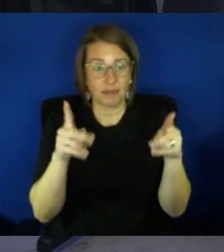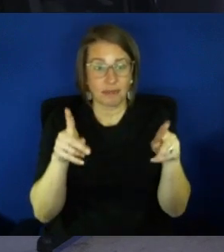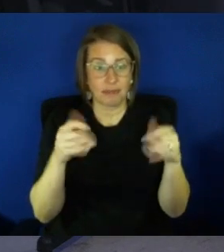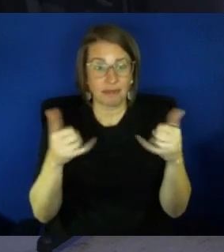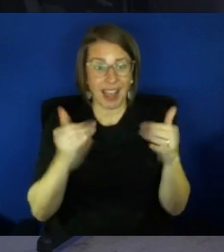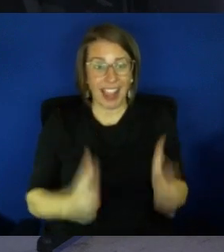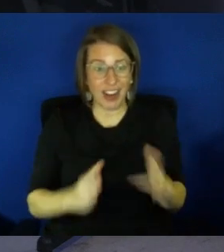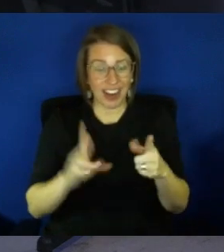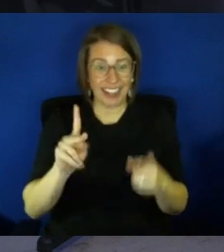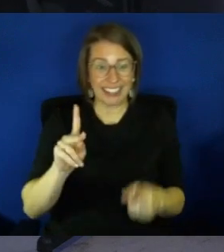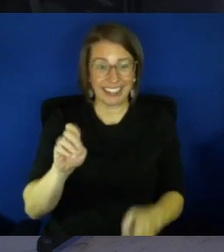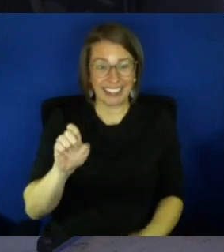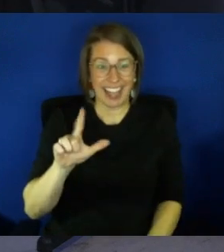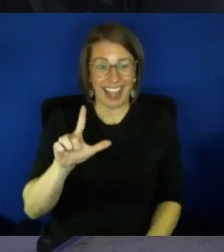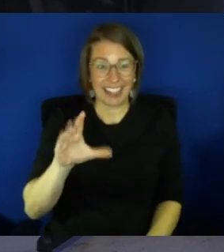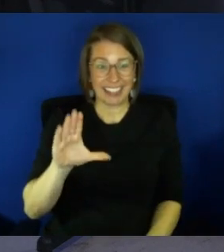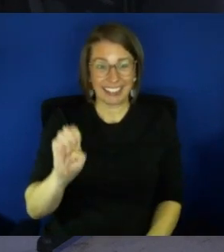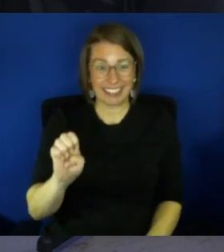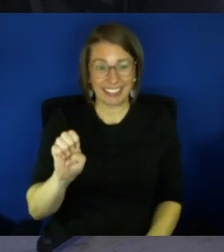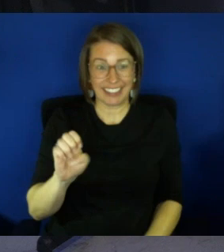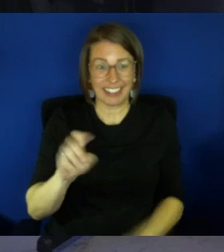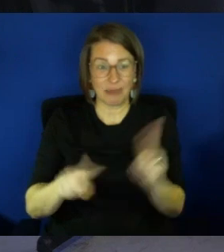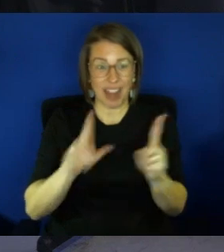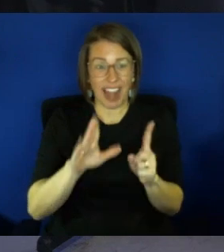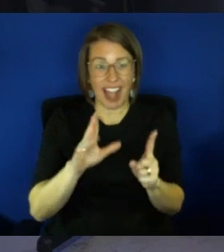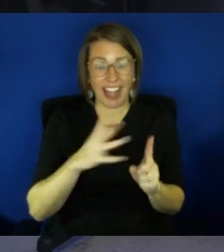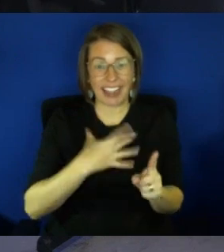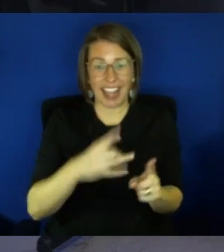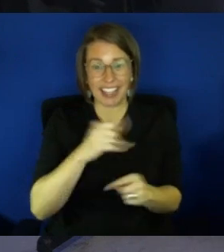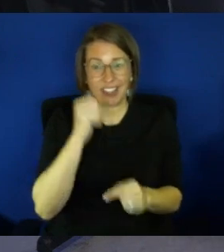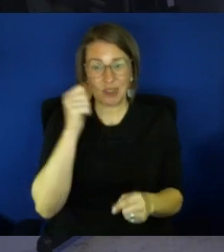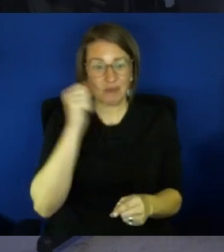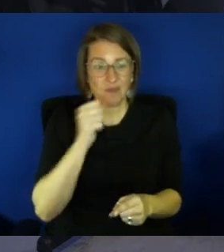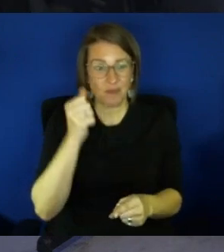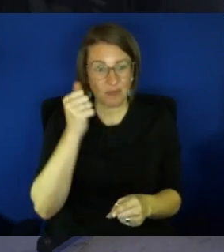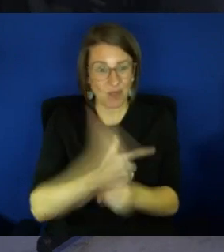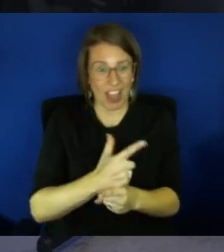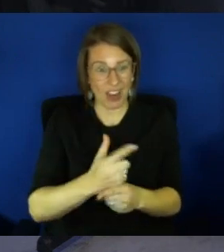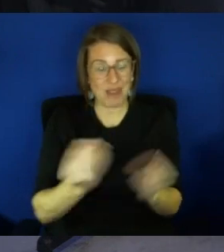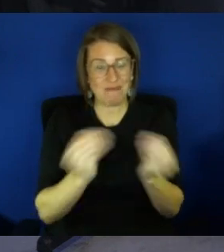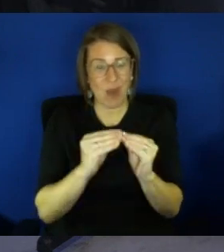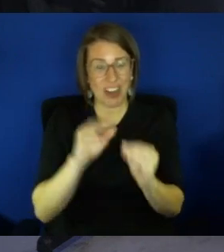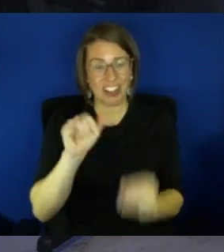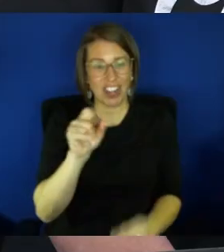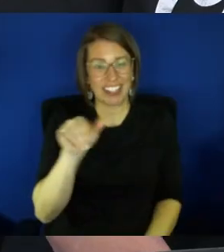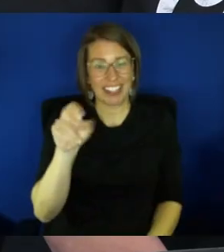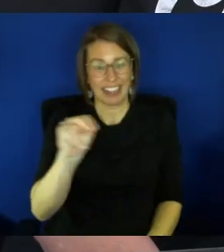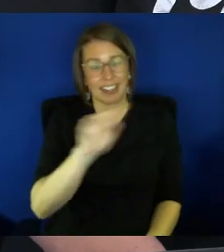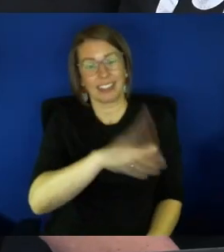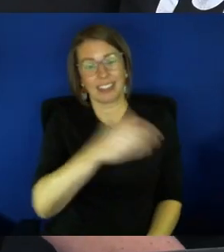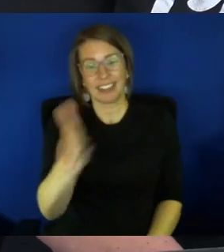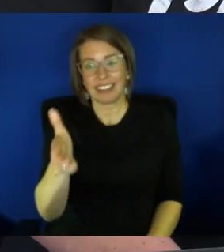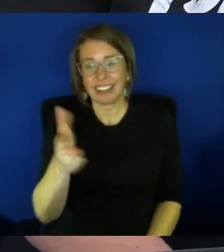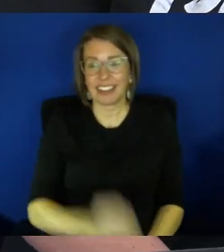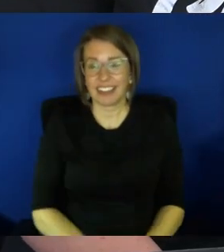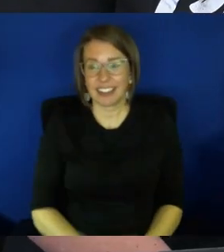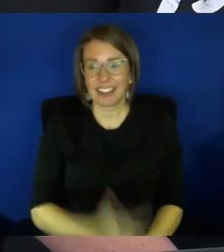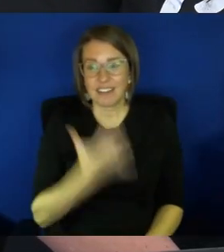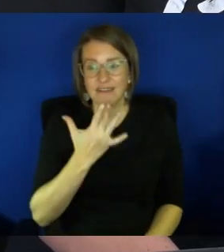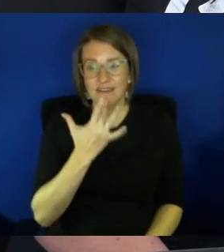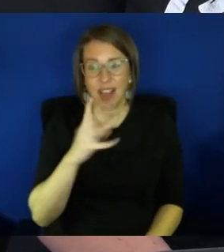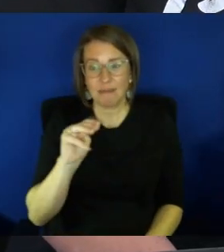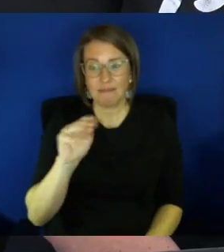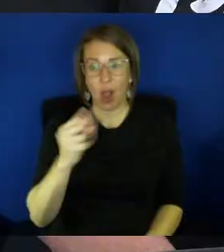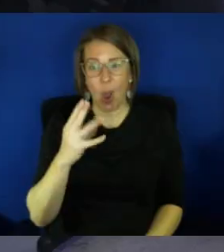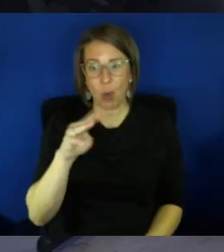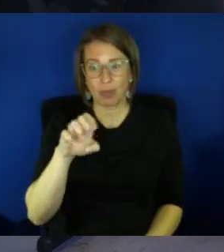Ah, Kelsey. But I like his And brother Taylor. more. Oh, yeah, he's pretty good. I like Jason. Jason's favorite player on the Chiefs? Mahomes, probably. Mahomes. I